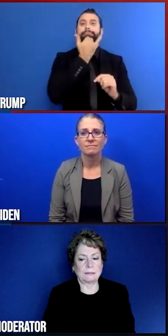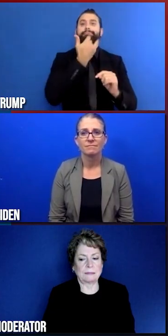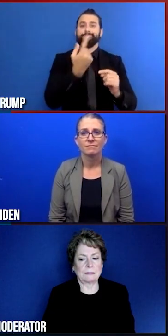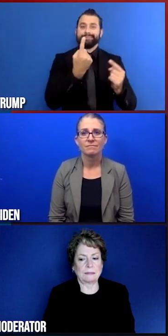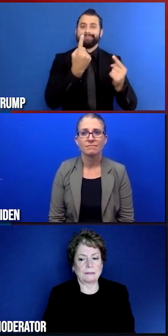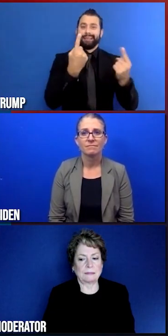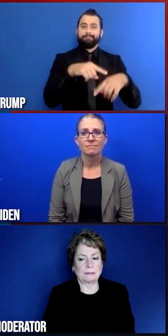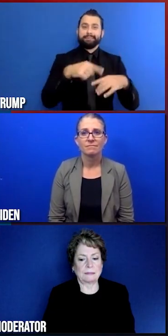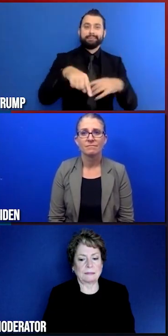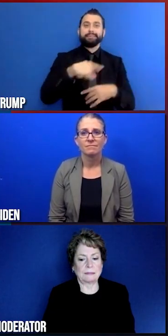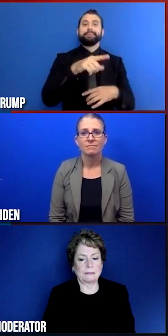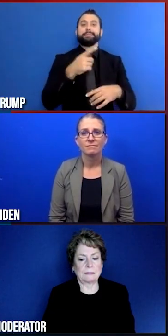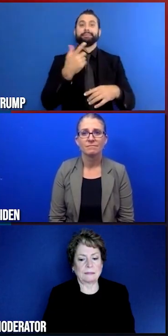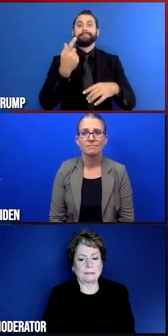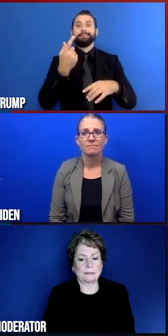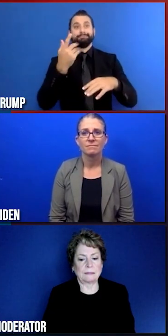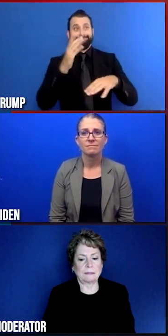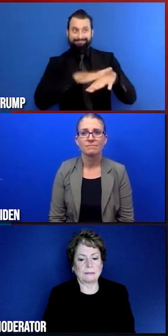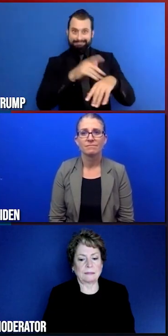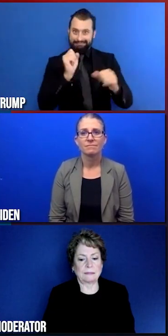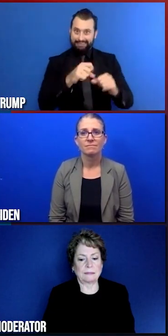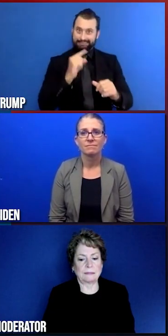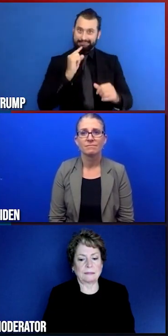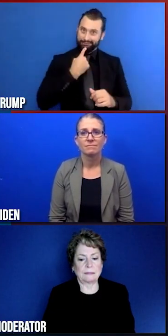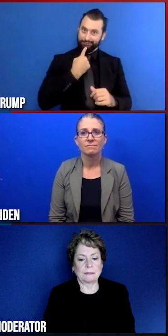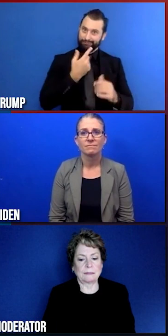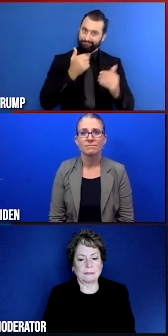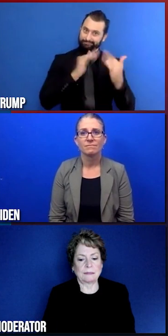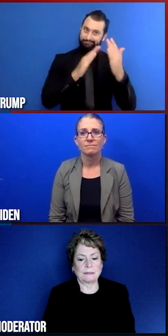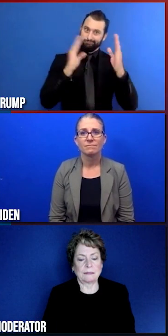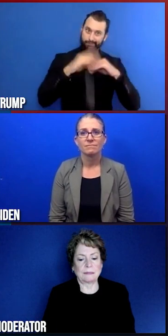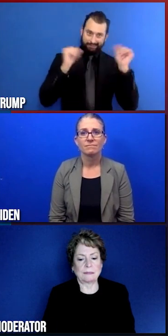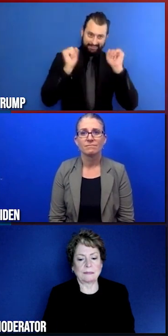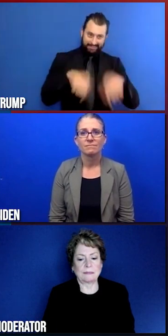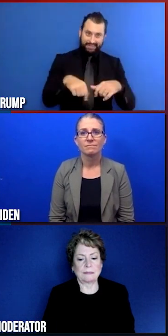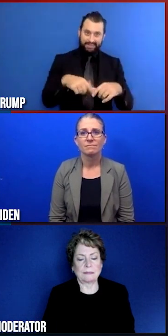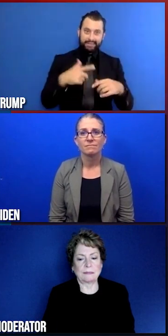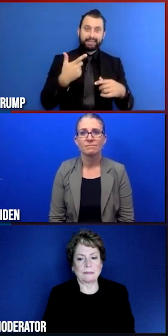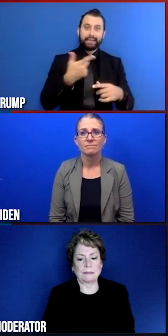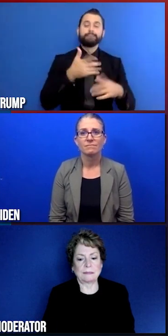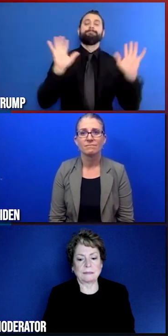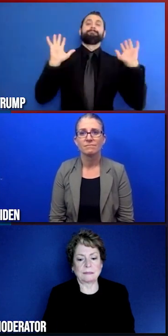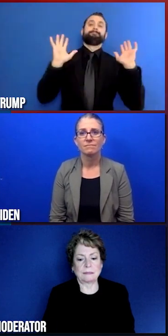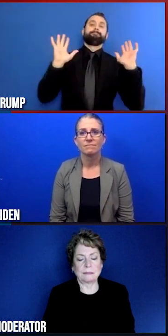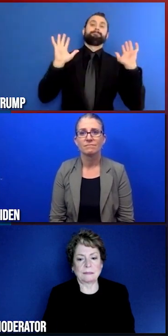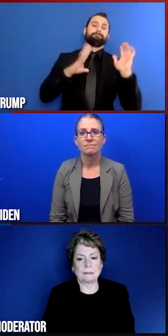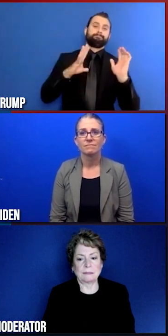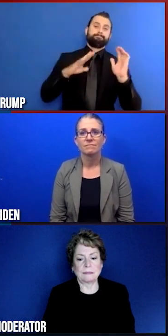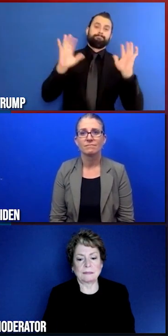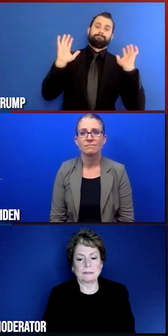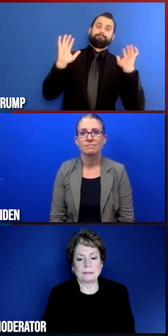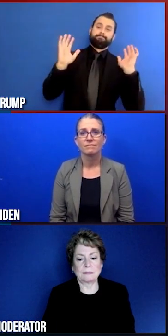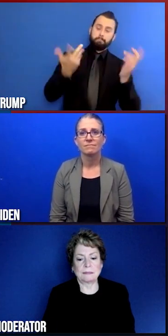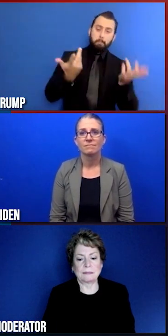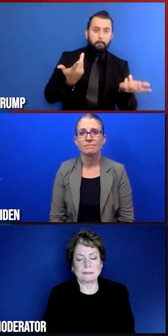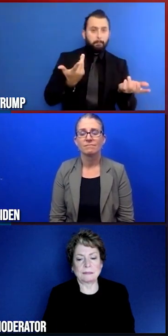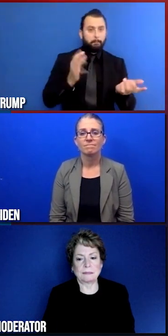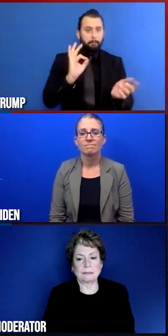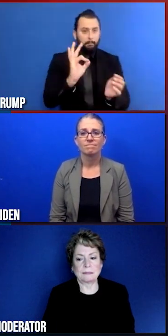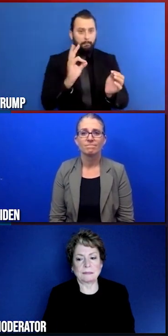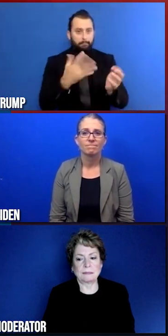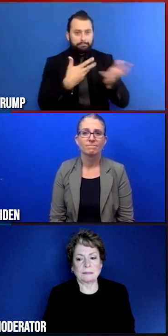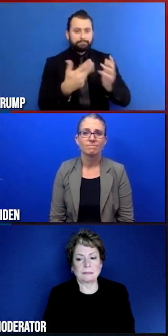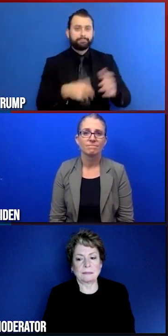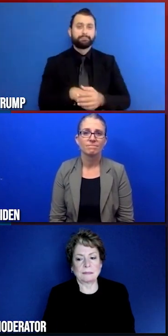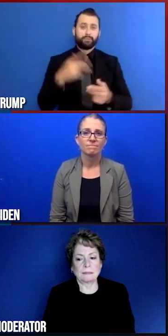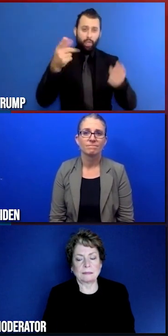where millions of people, Seoul, you know, is 25 miles away, millions and millions, 32 million people in Seoul. Millions of people would be dead